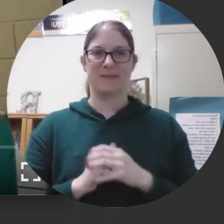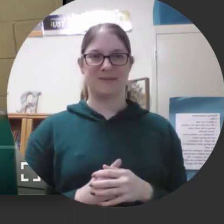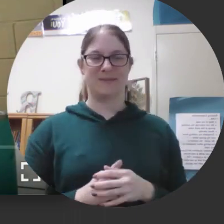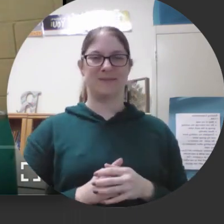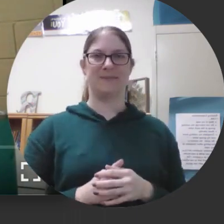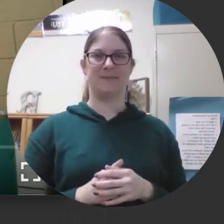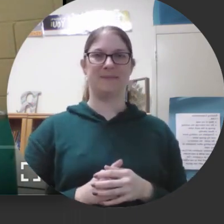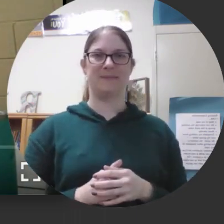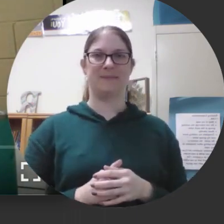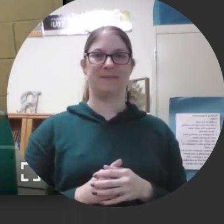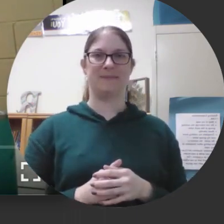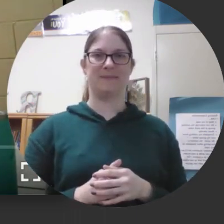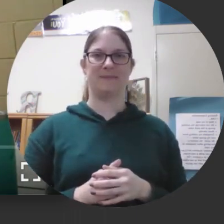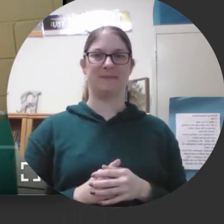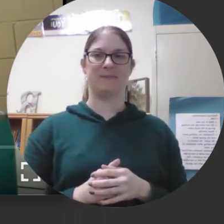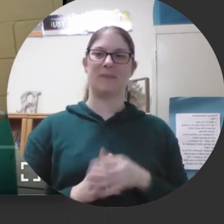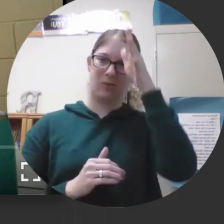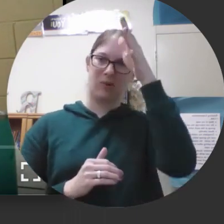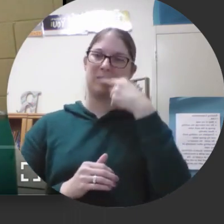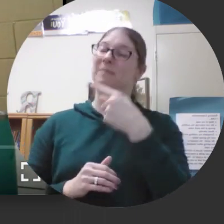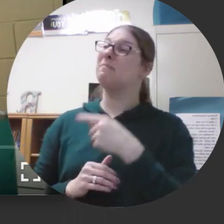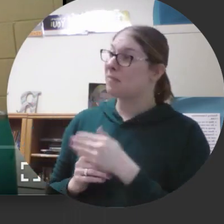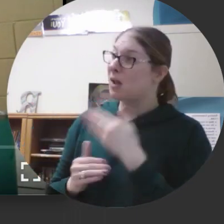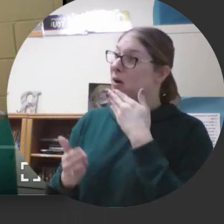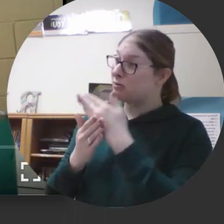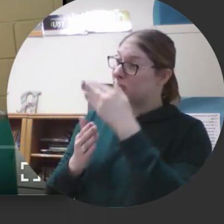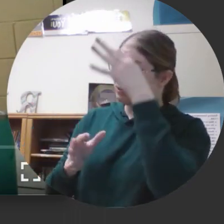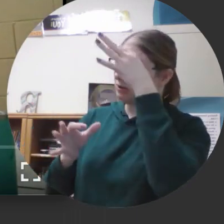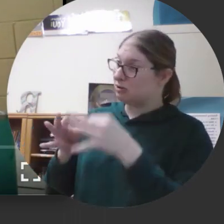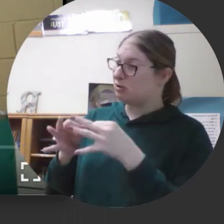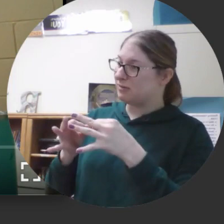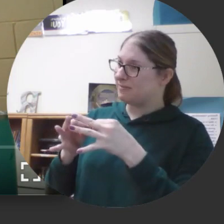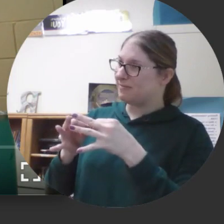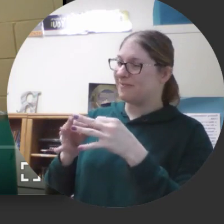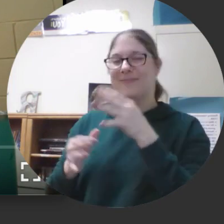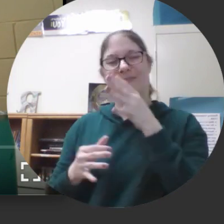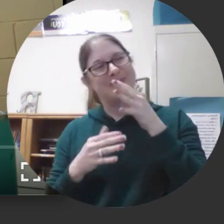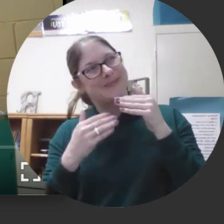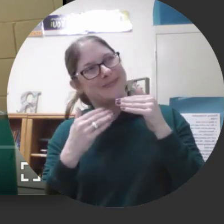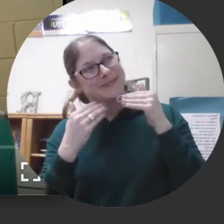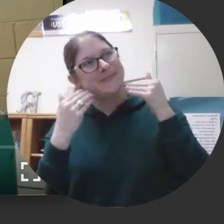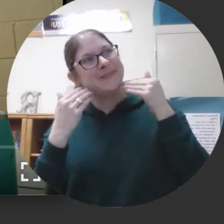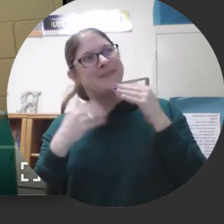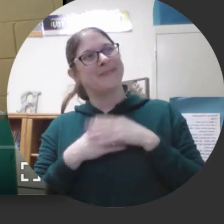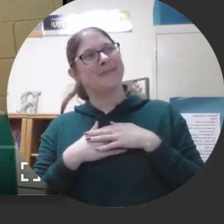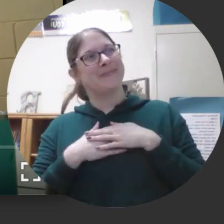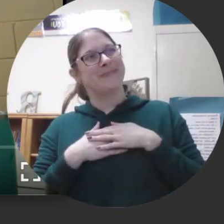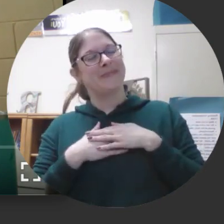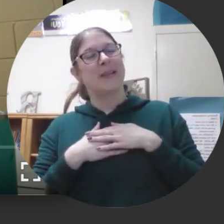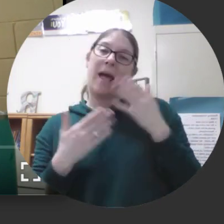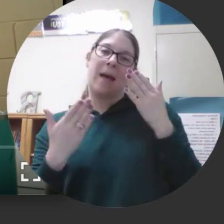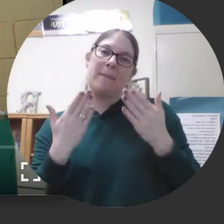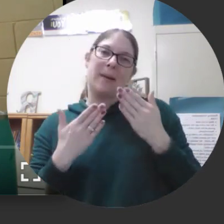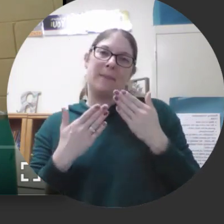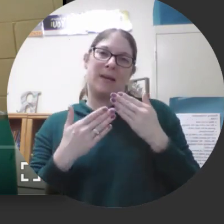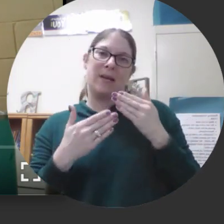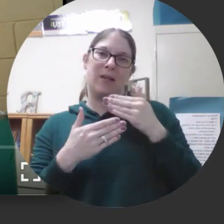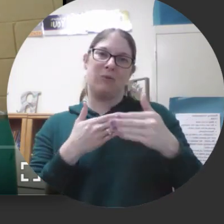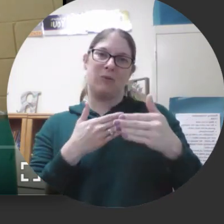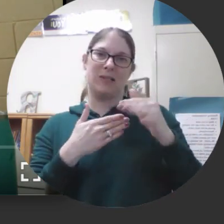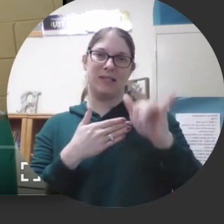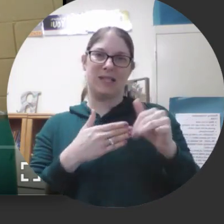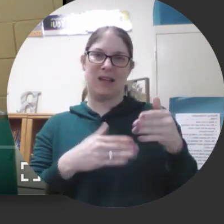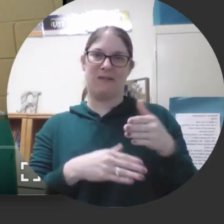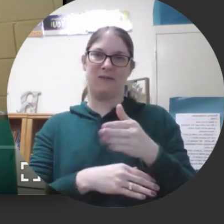"A good decision," said Grumble. The children beamed. Mother was encouraged to go further. "And I suppose you might as well feed it the rest of that can of sardines,"